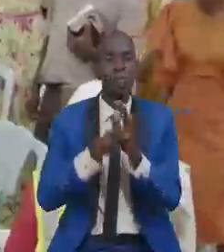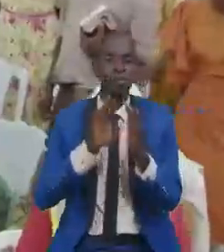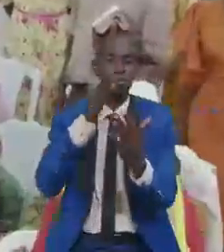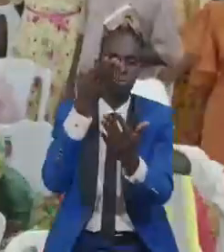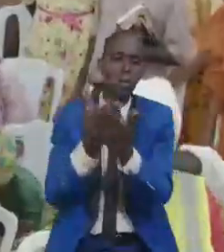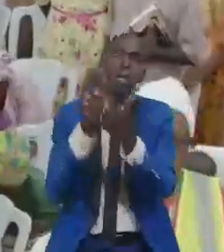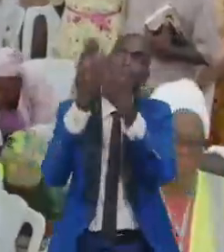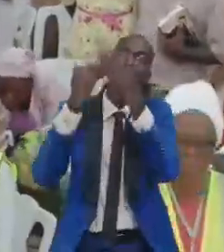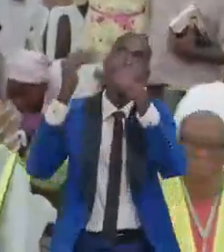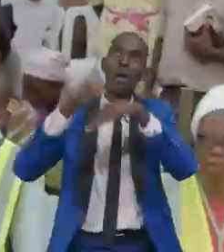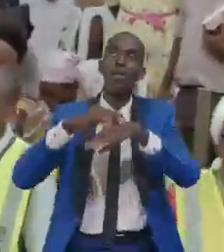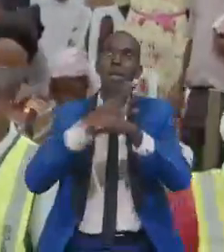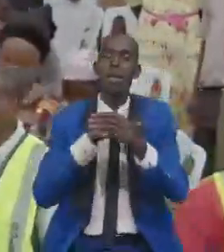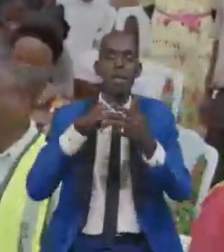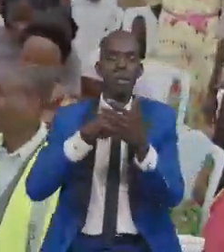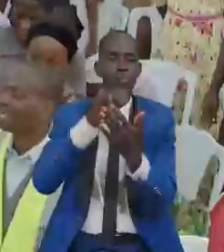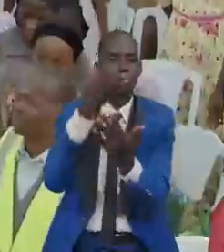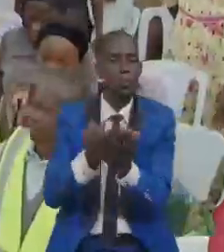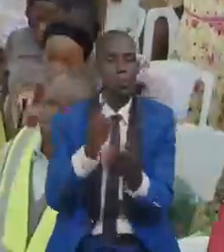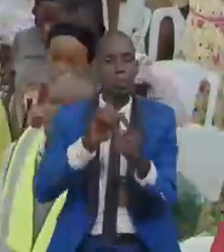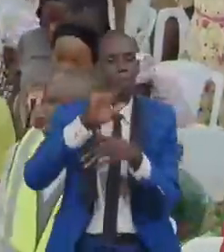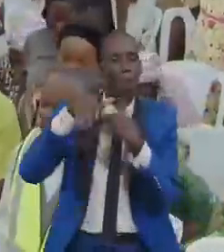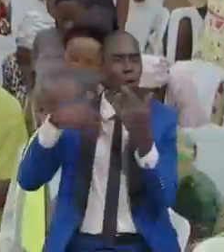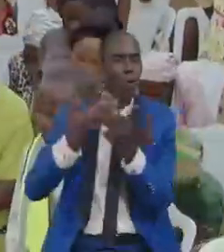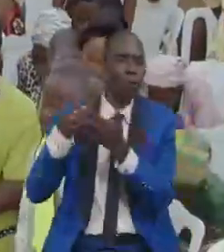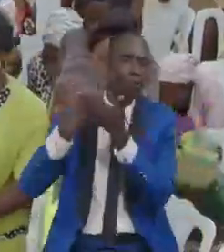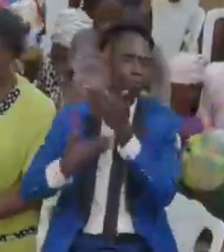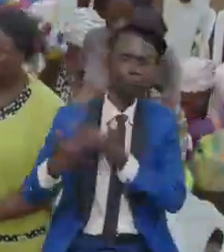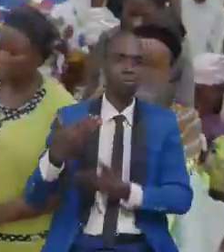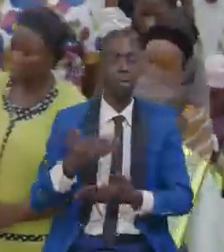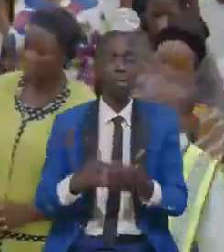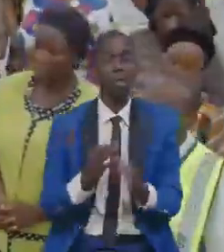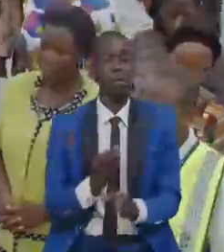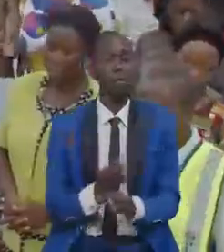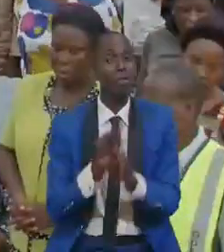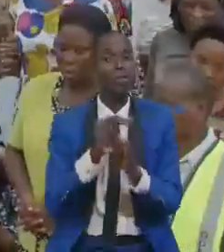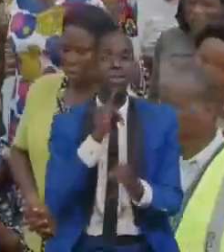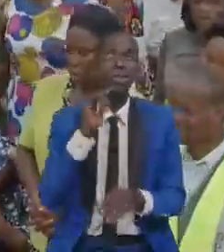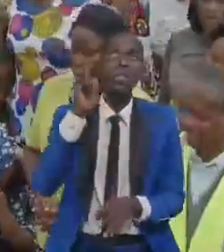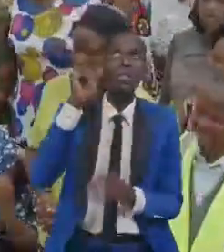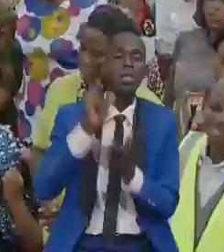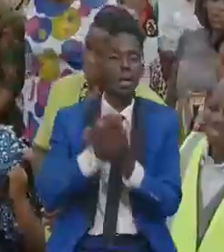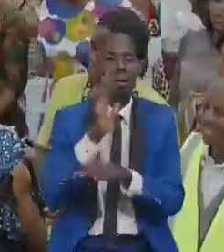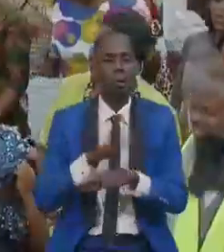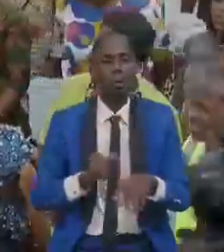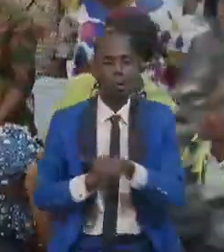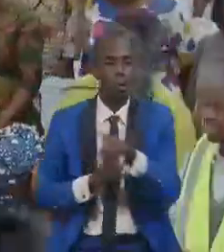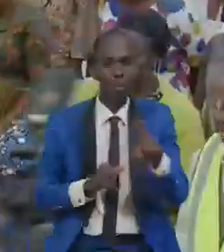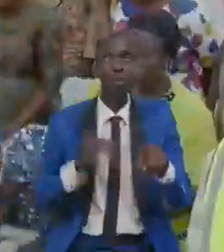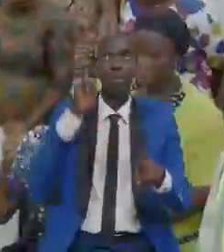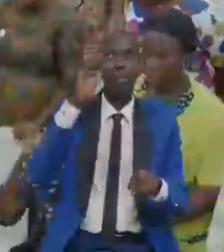and it reaches unto all generations. Faithful is he that calleth you. He will do